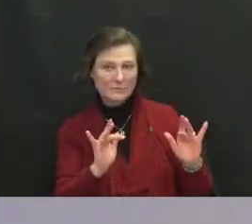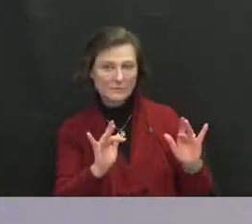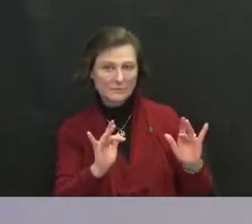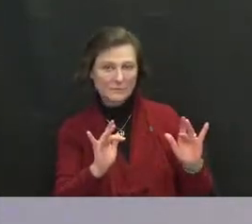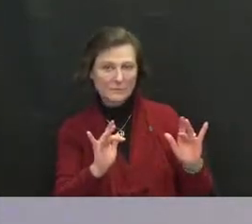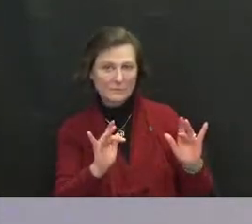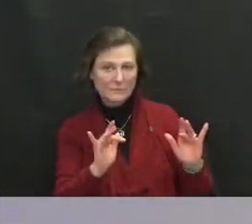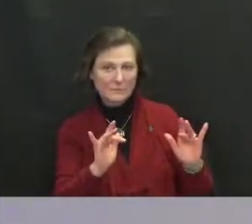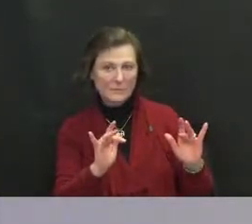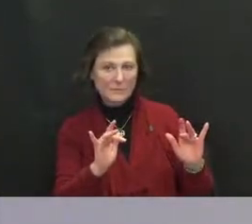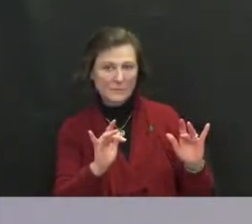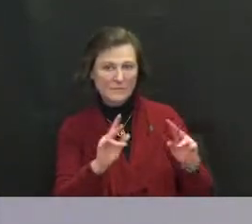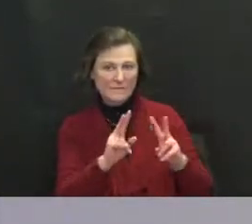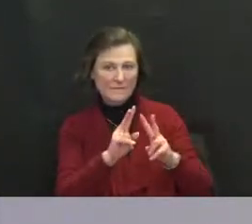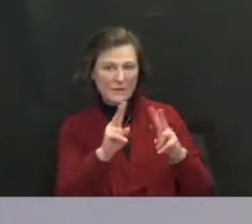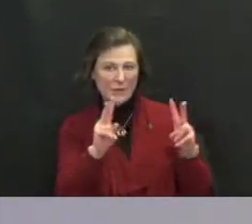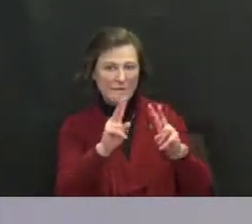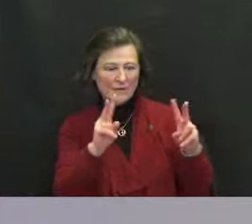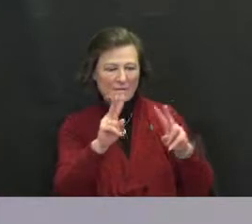that lies at the very center